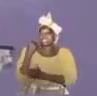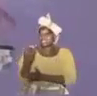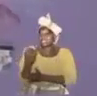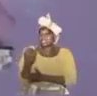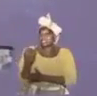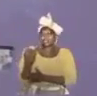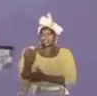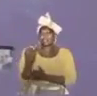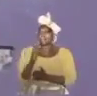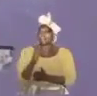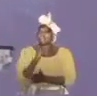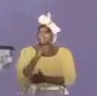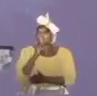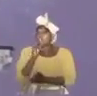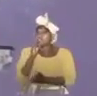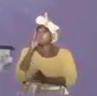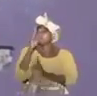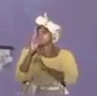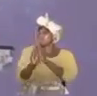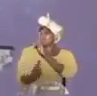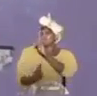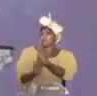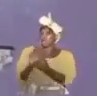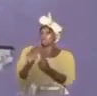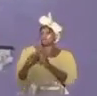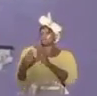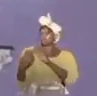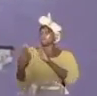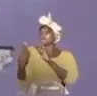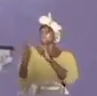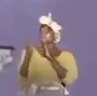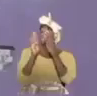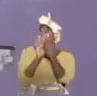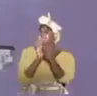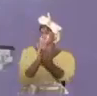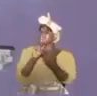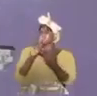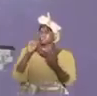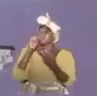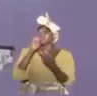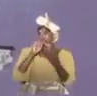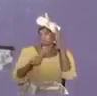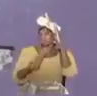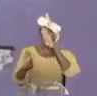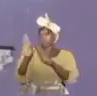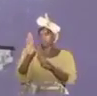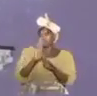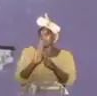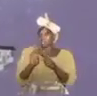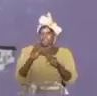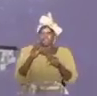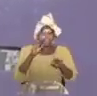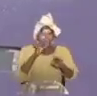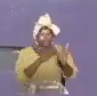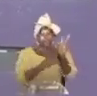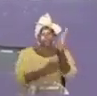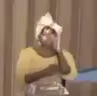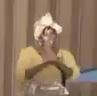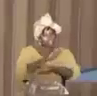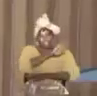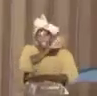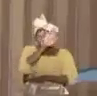people. You see, one of the things I love about scripture is that it does not hide any dimension of